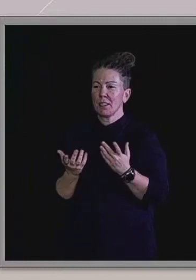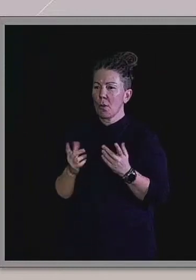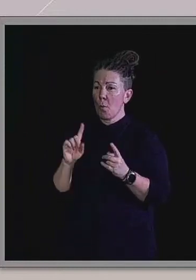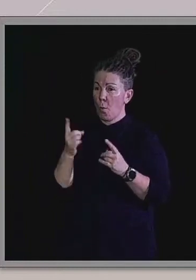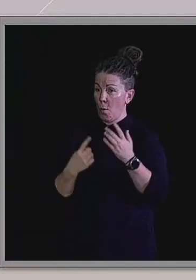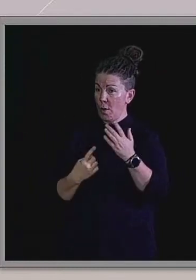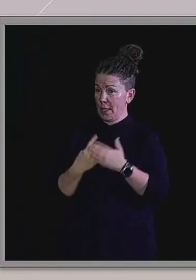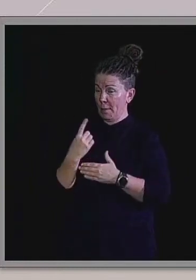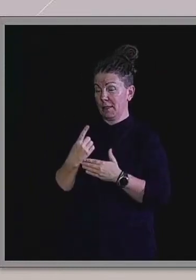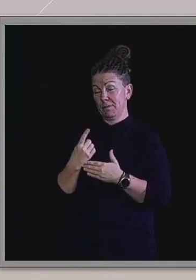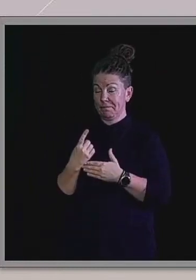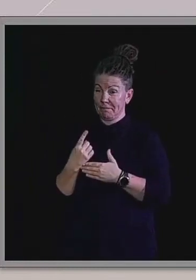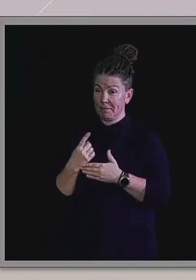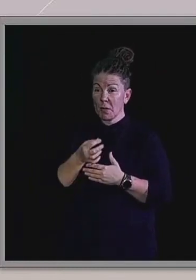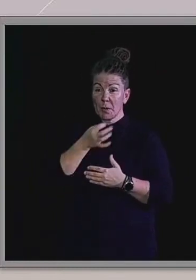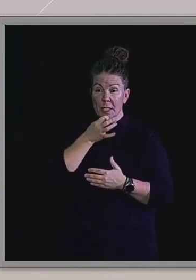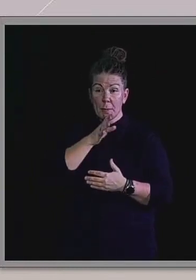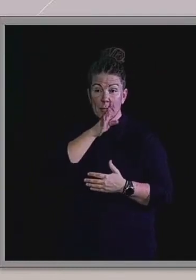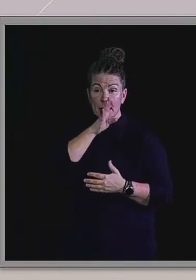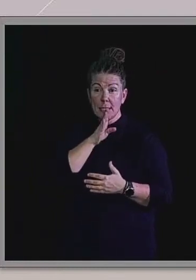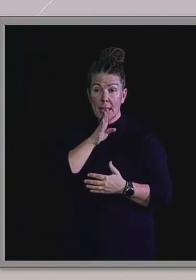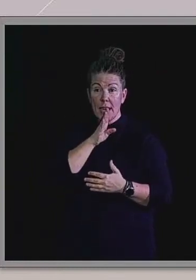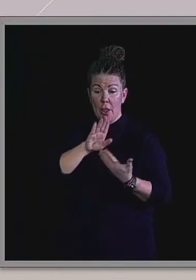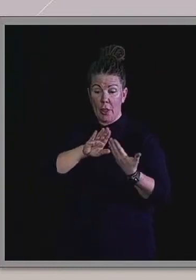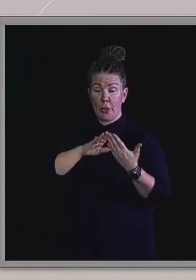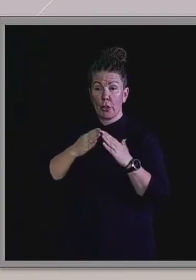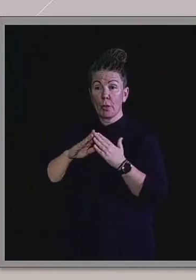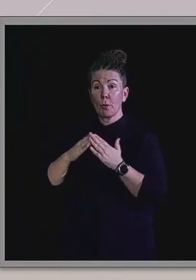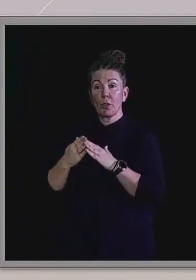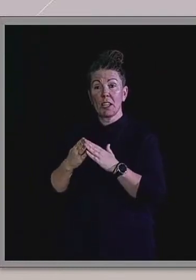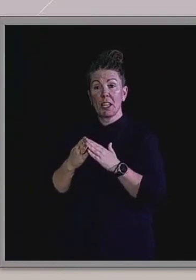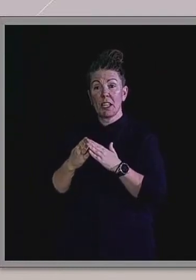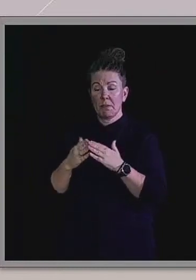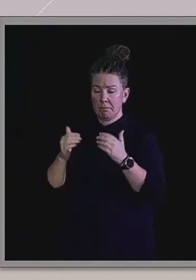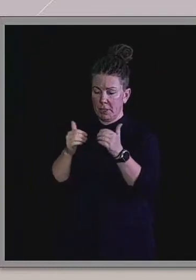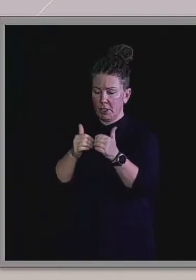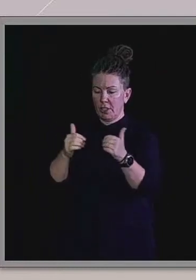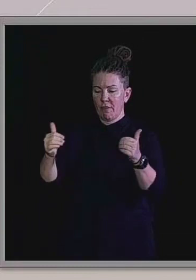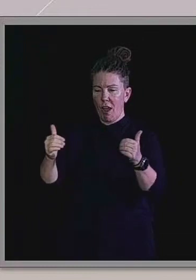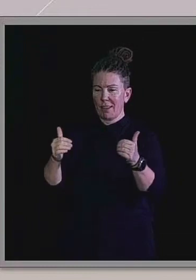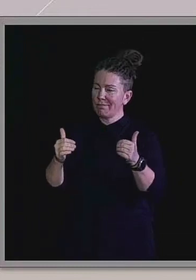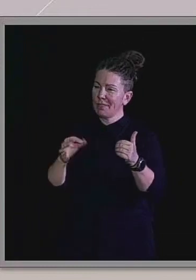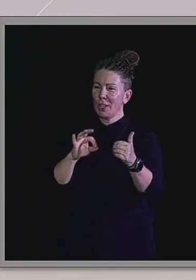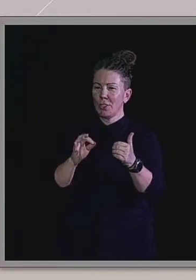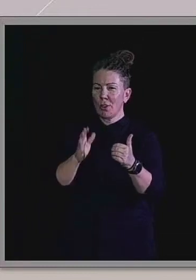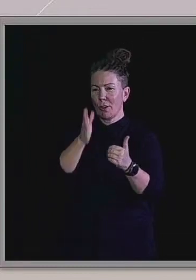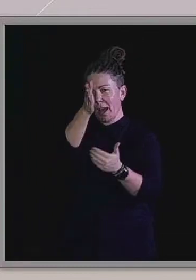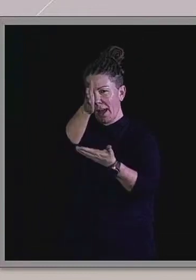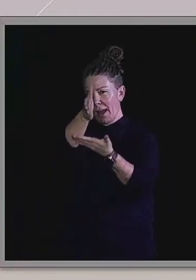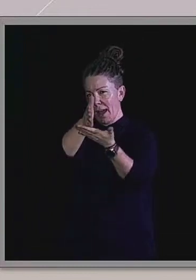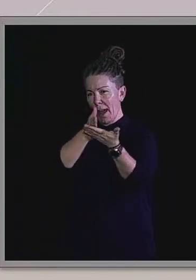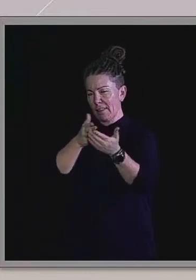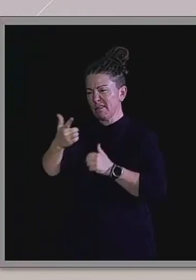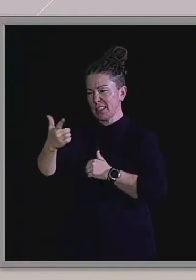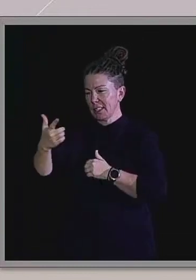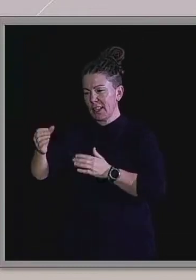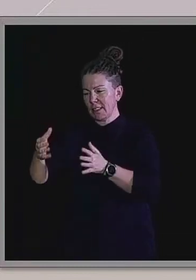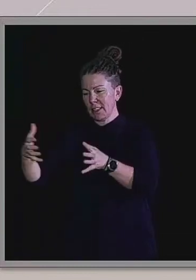which is really sad, is that the community has been divided, not quite down the middle, but sort of 70-30.